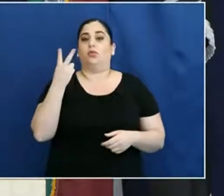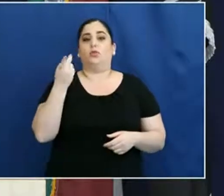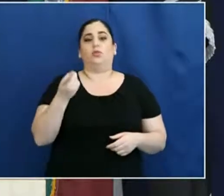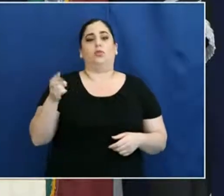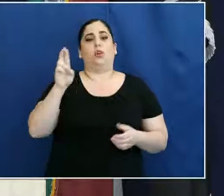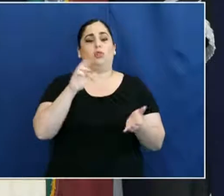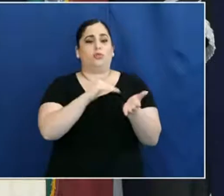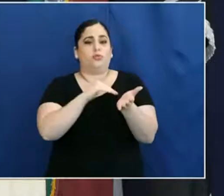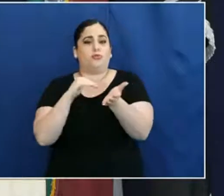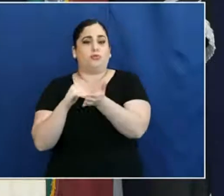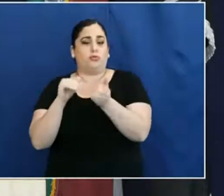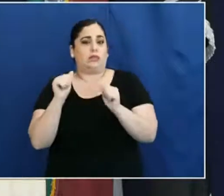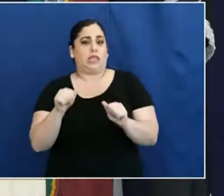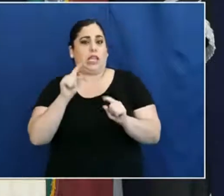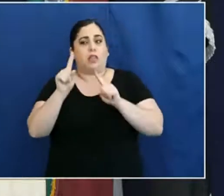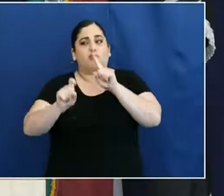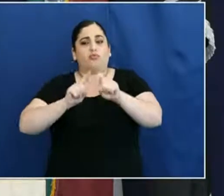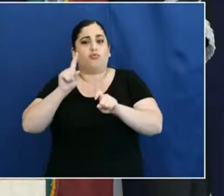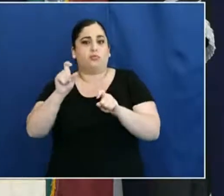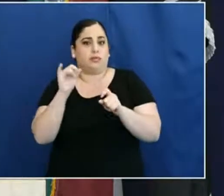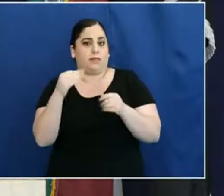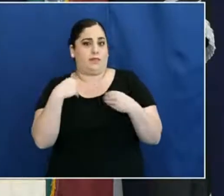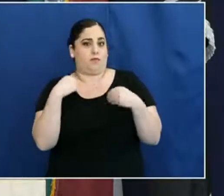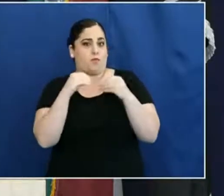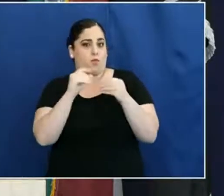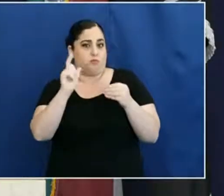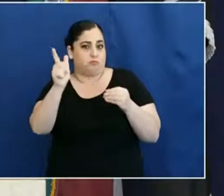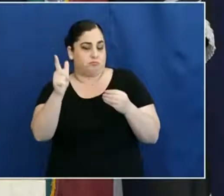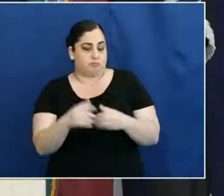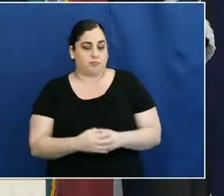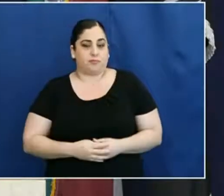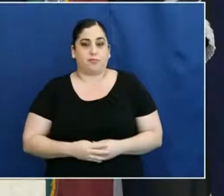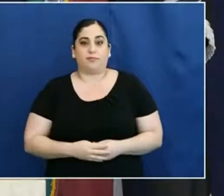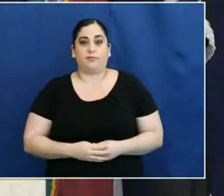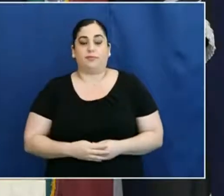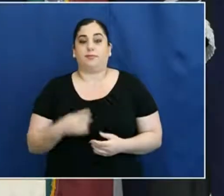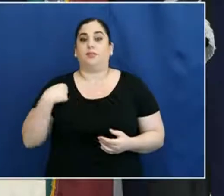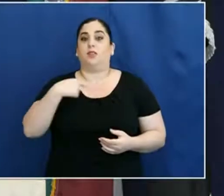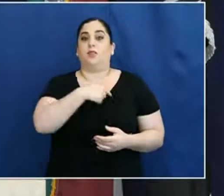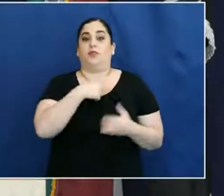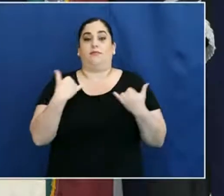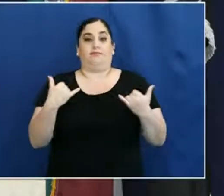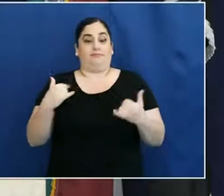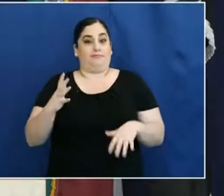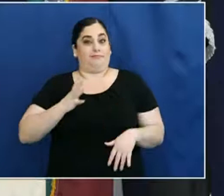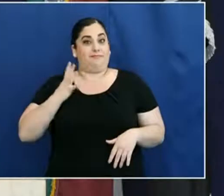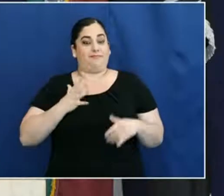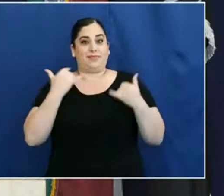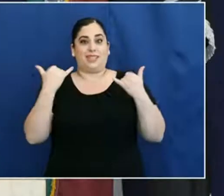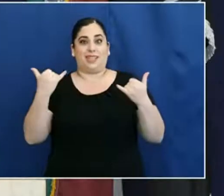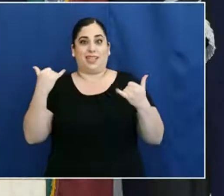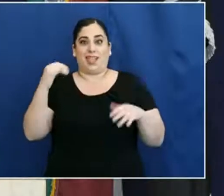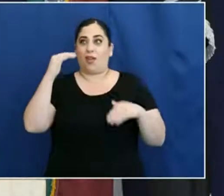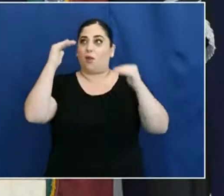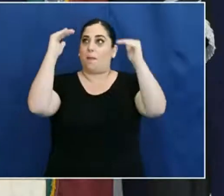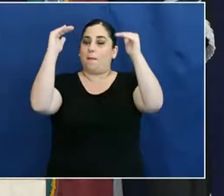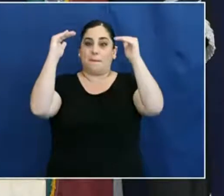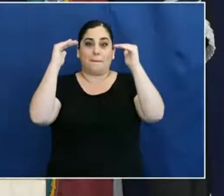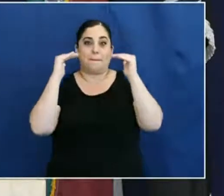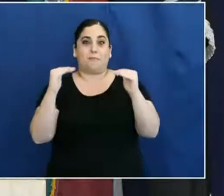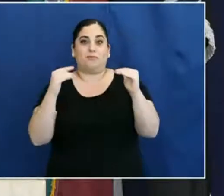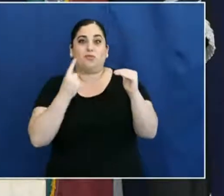this week with San Diego County now officially being in the red tier, which we know is welcome relief to restaurants,